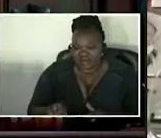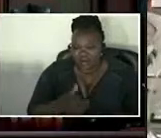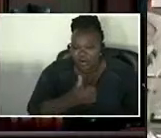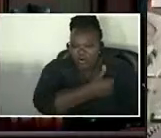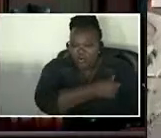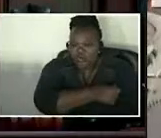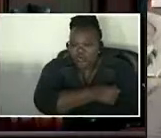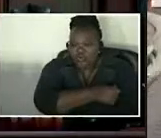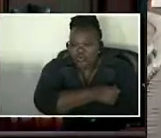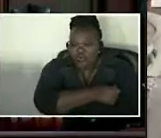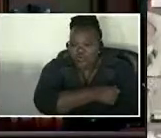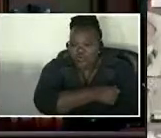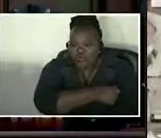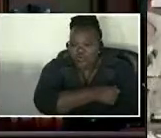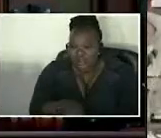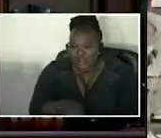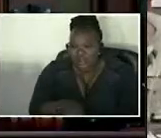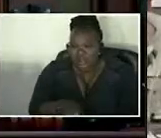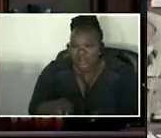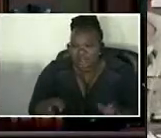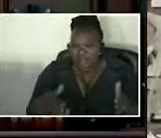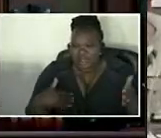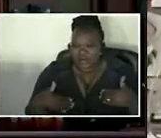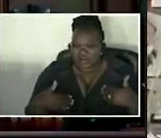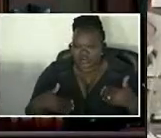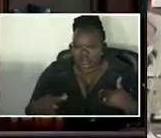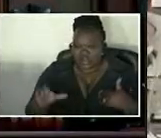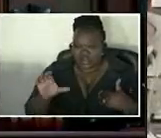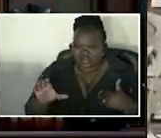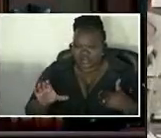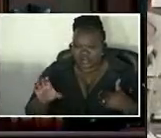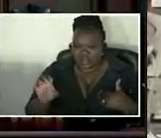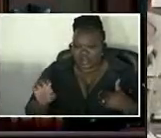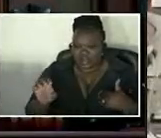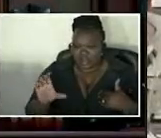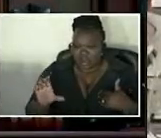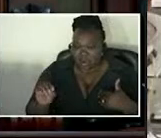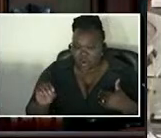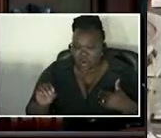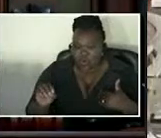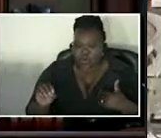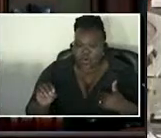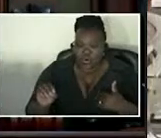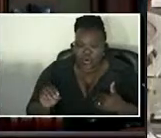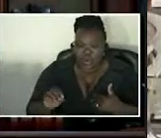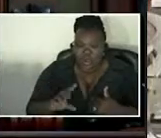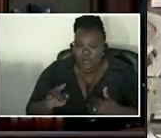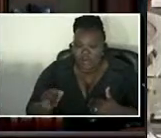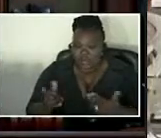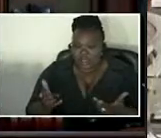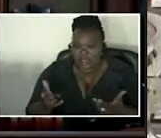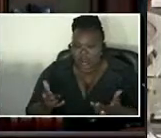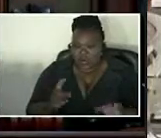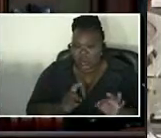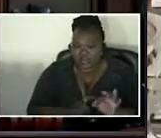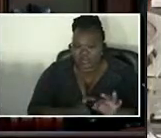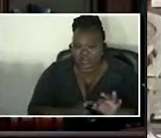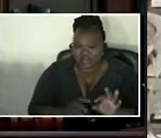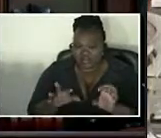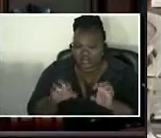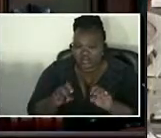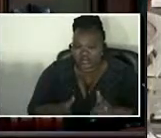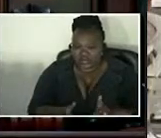managed by ceos who have a health undergraduate and an mba because their salaries dictate such performance and each